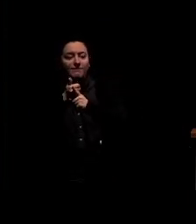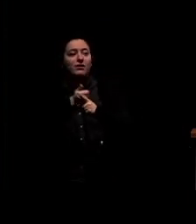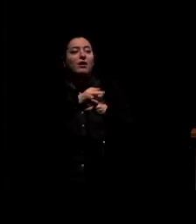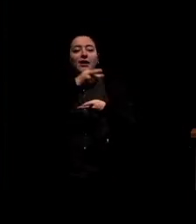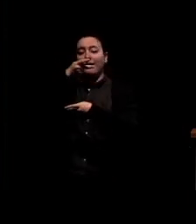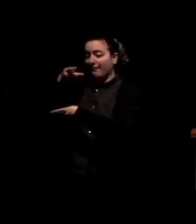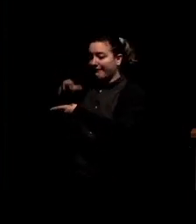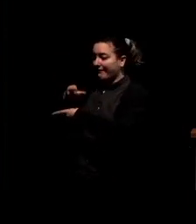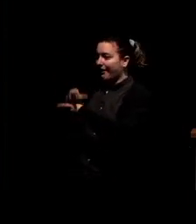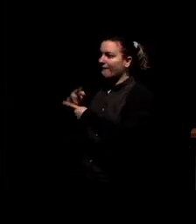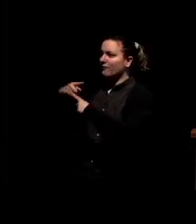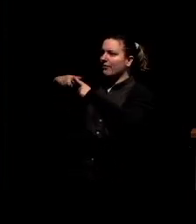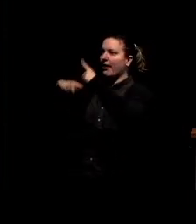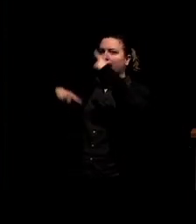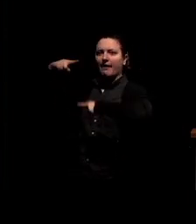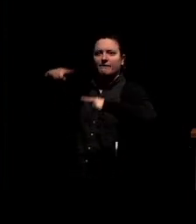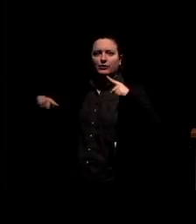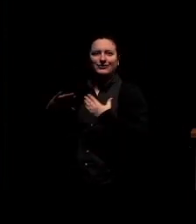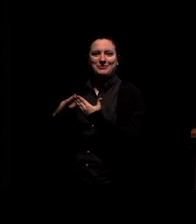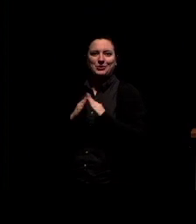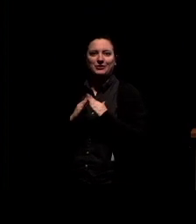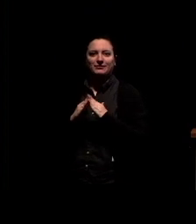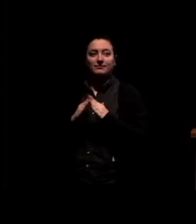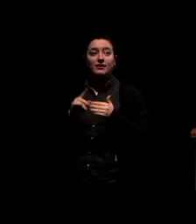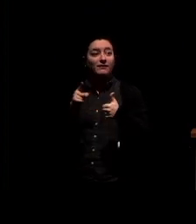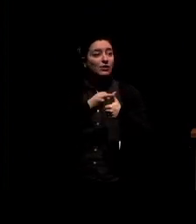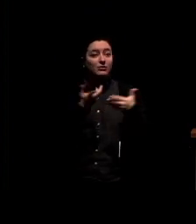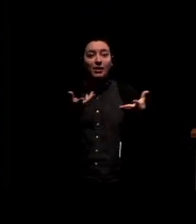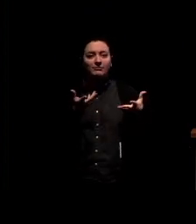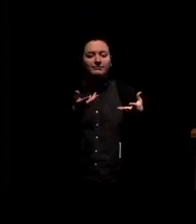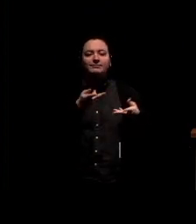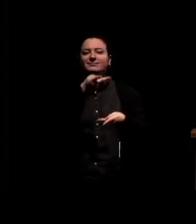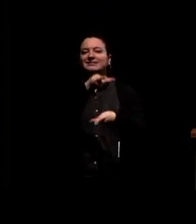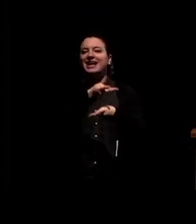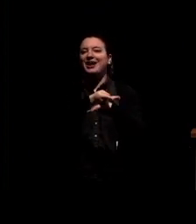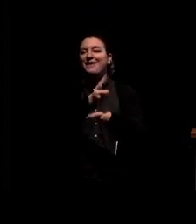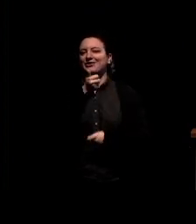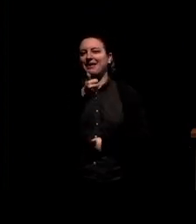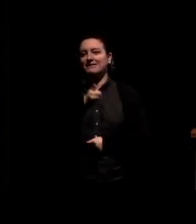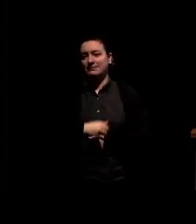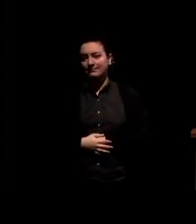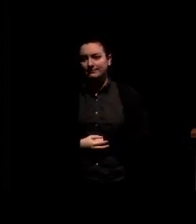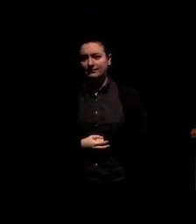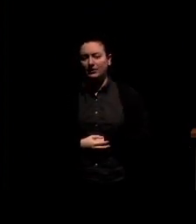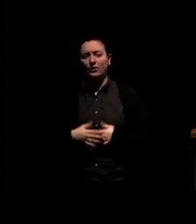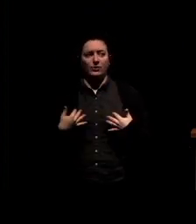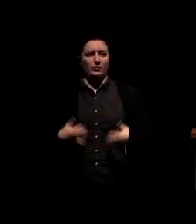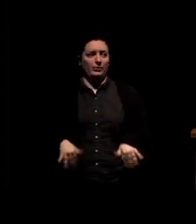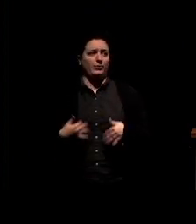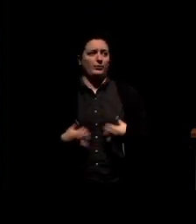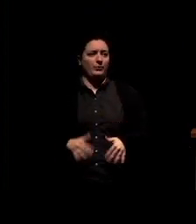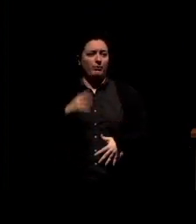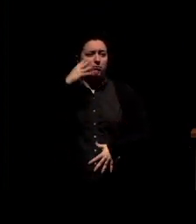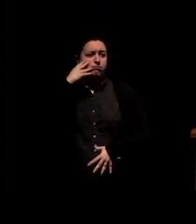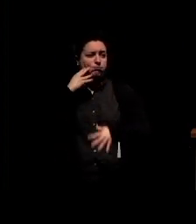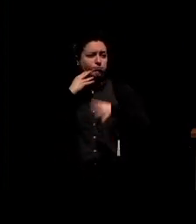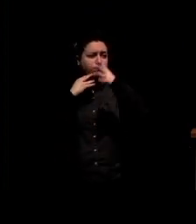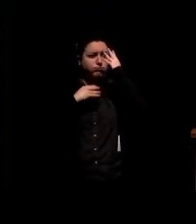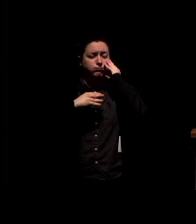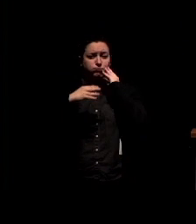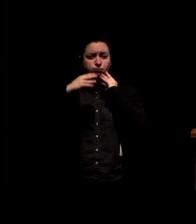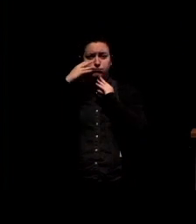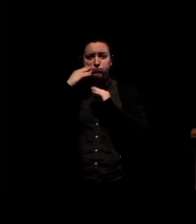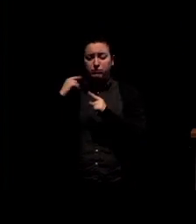LGBTQ communities. And the first is to take care of yourself. We've been through a lot these last couple of years. Our world has been